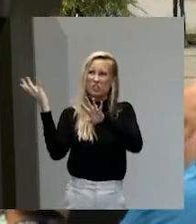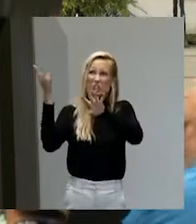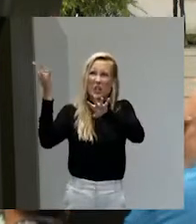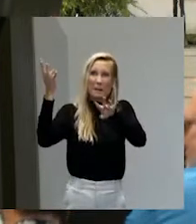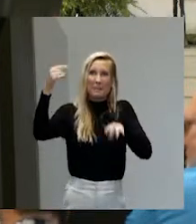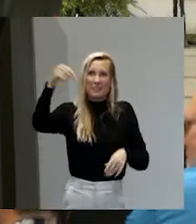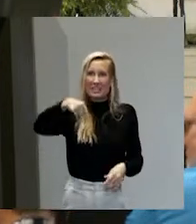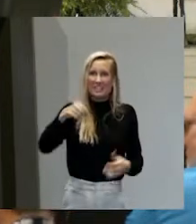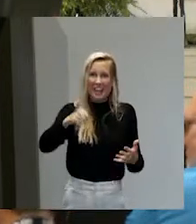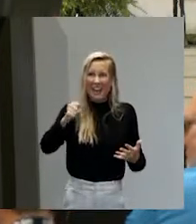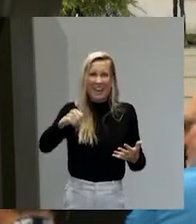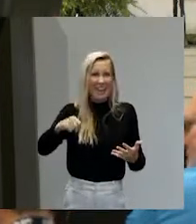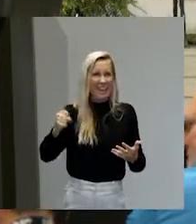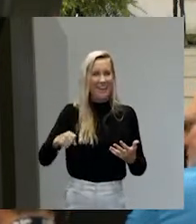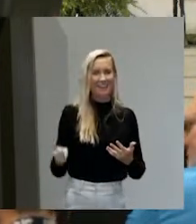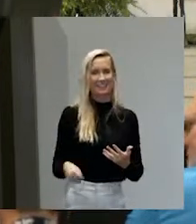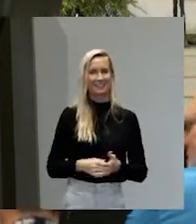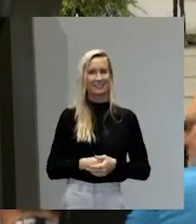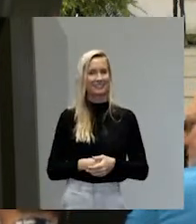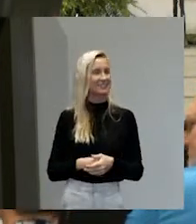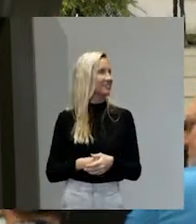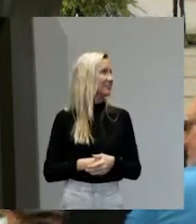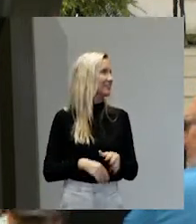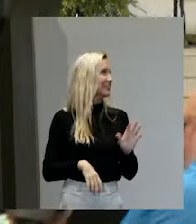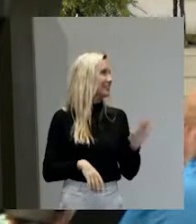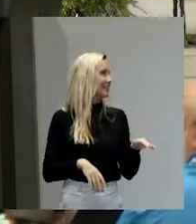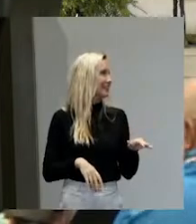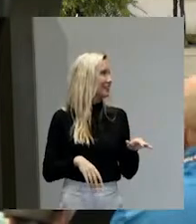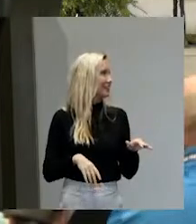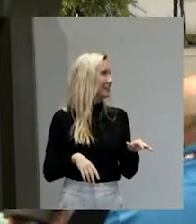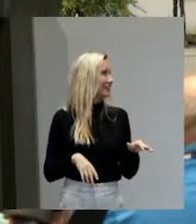Our time together, as far as what's left, is short.